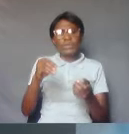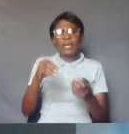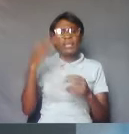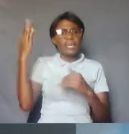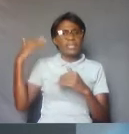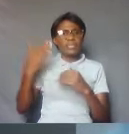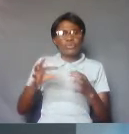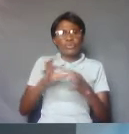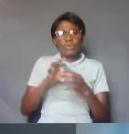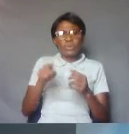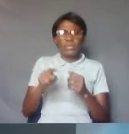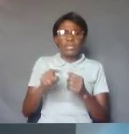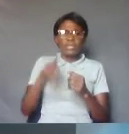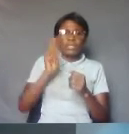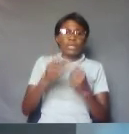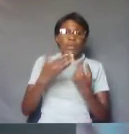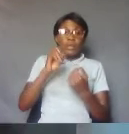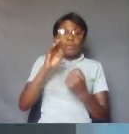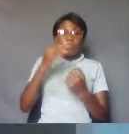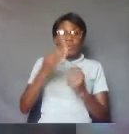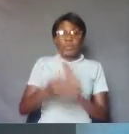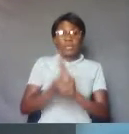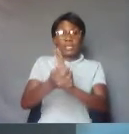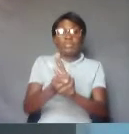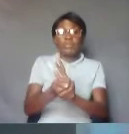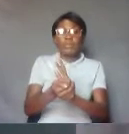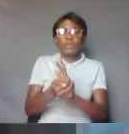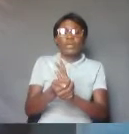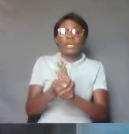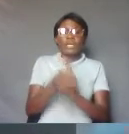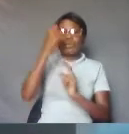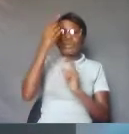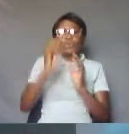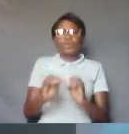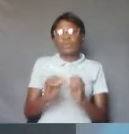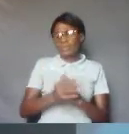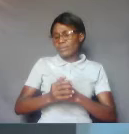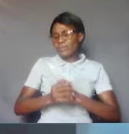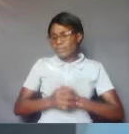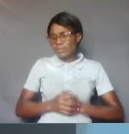ineptitude, doubt, or misguided leadership. So blind guides,